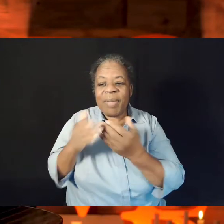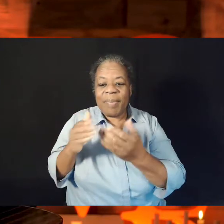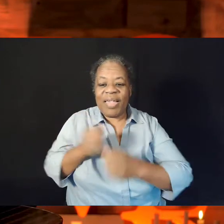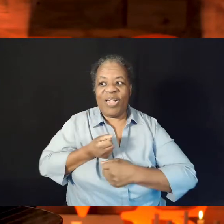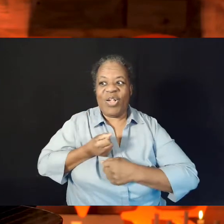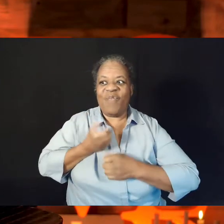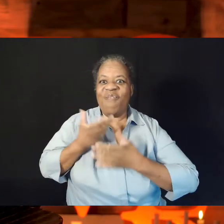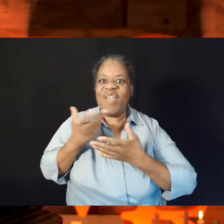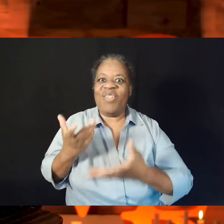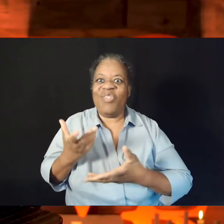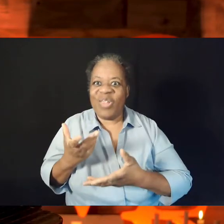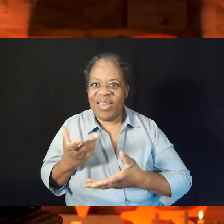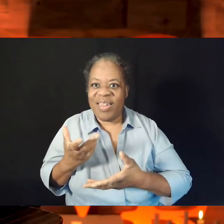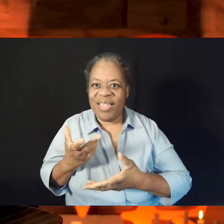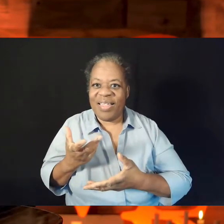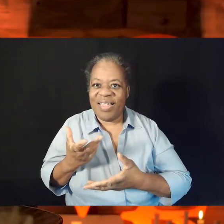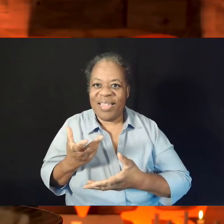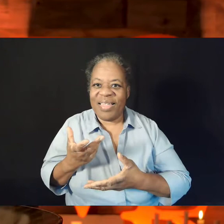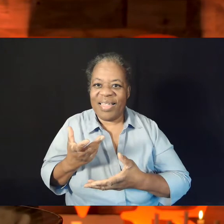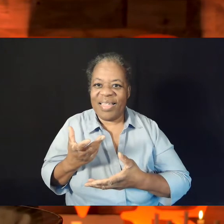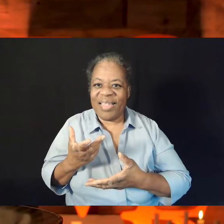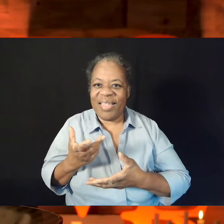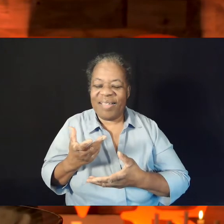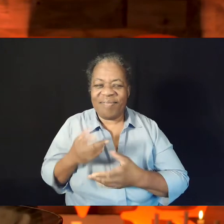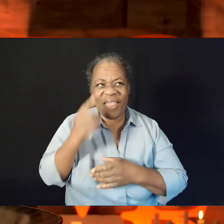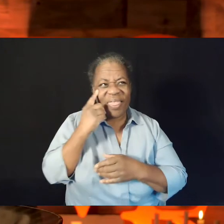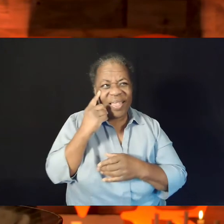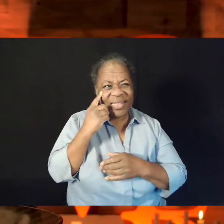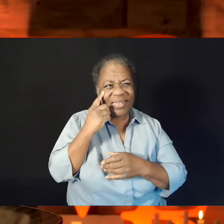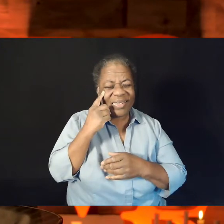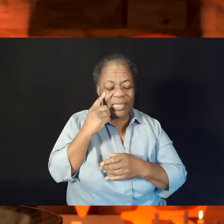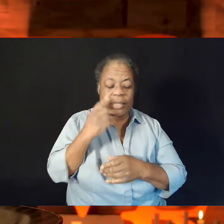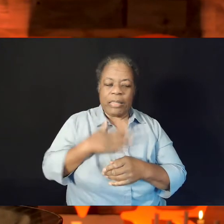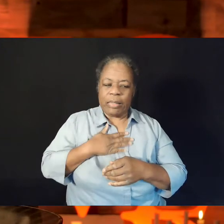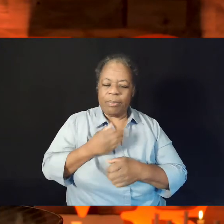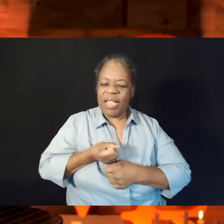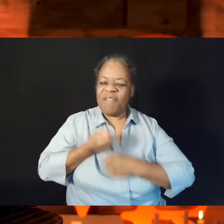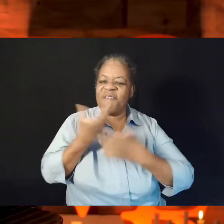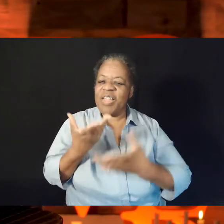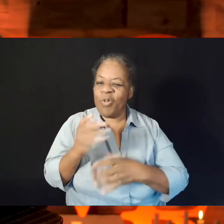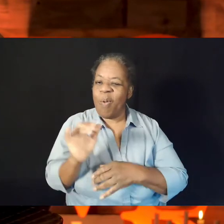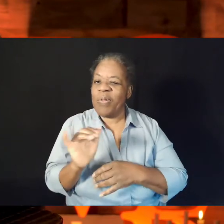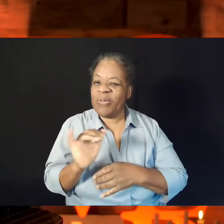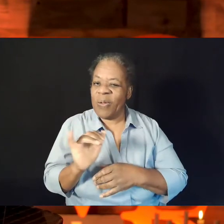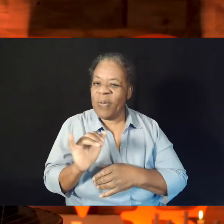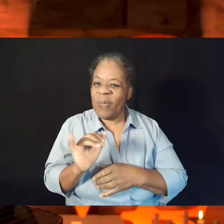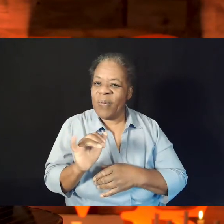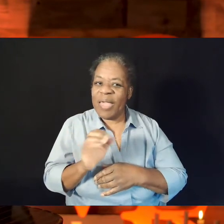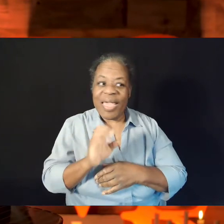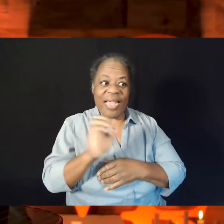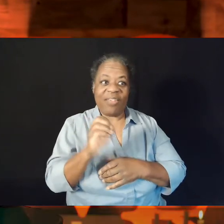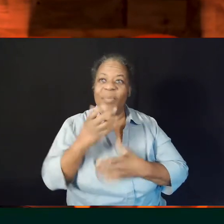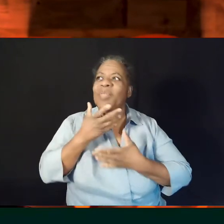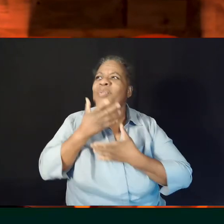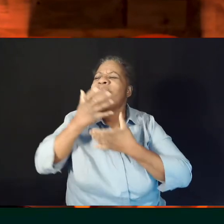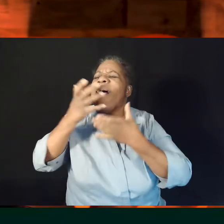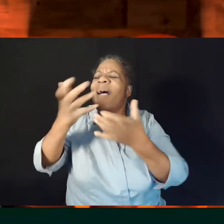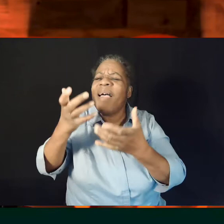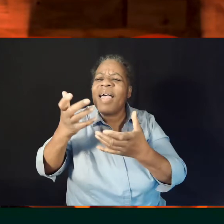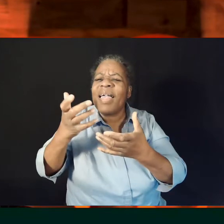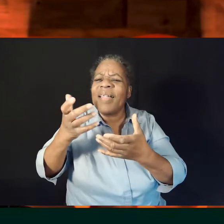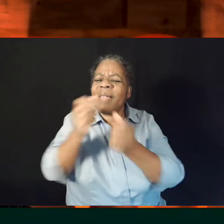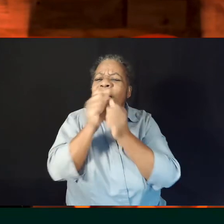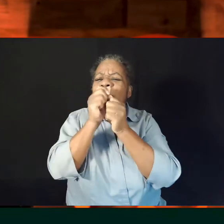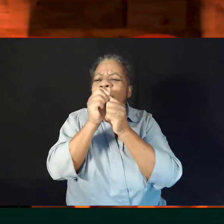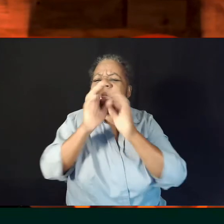part. And as I think about it, mine as well. Elizabeth cries out, "Blessed